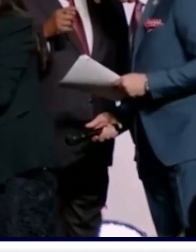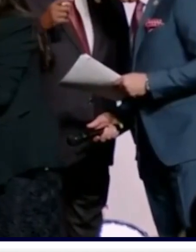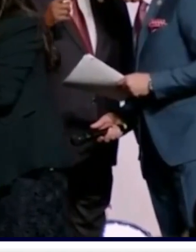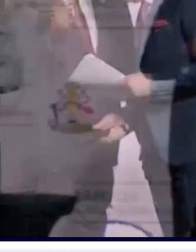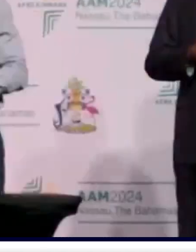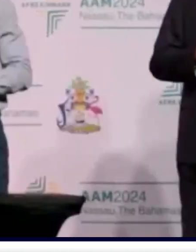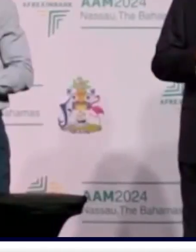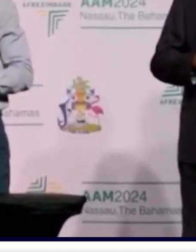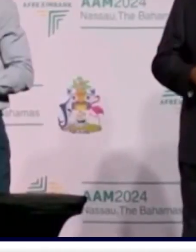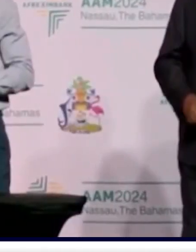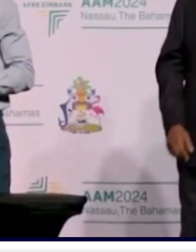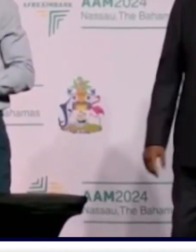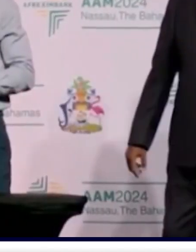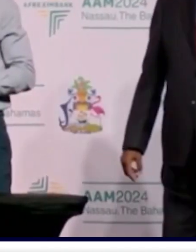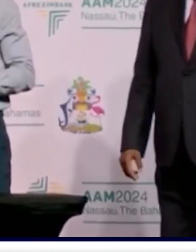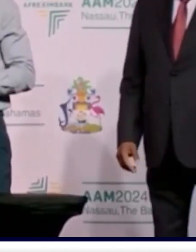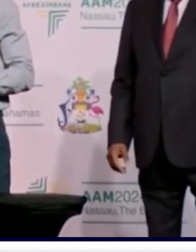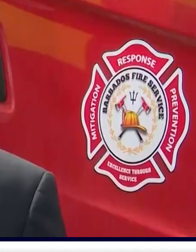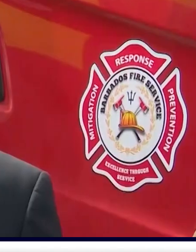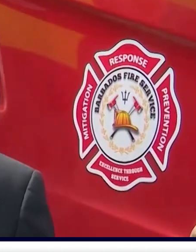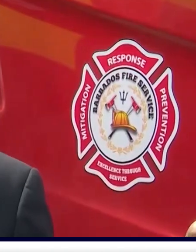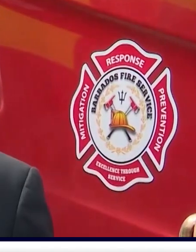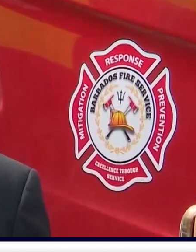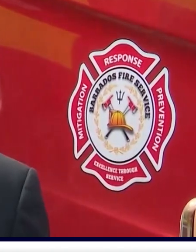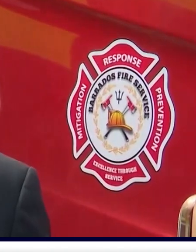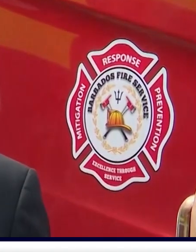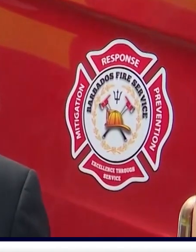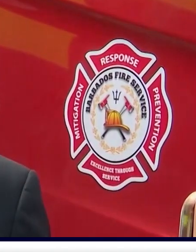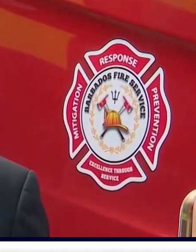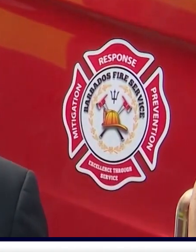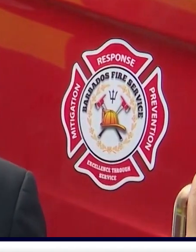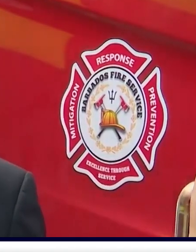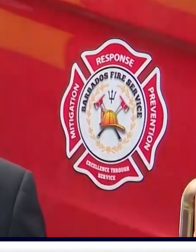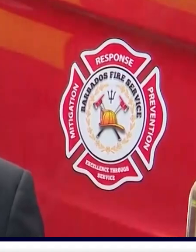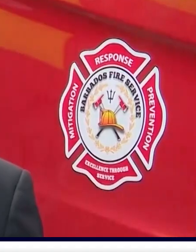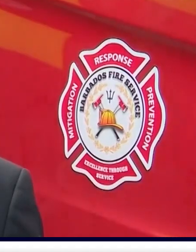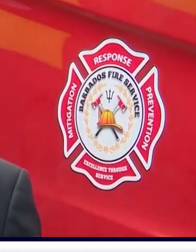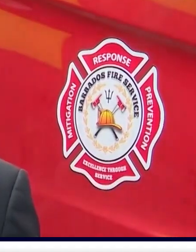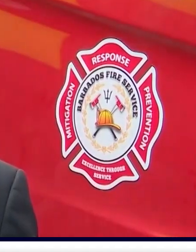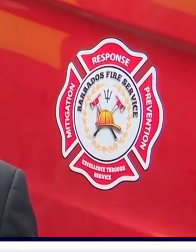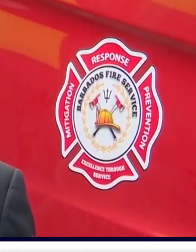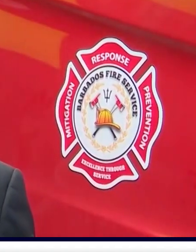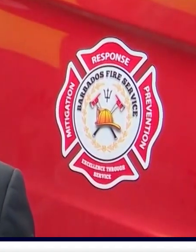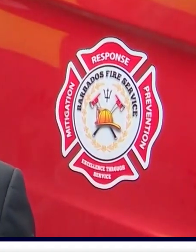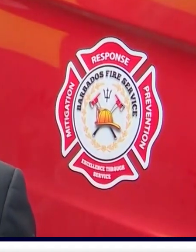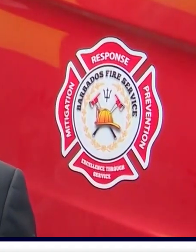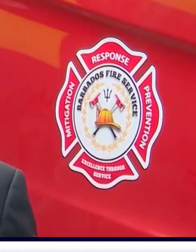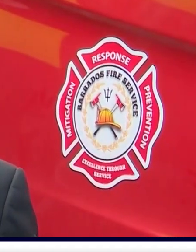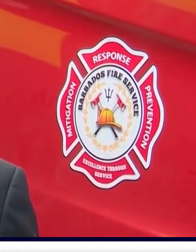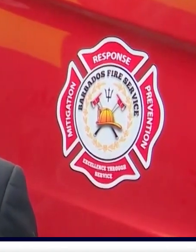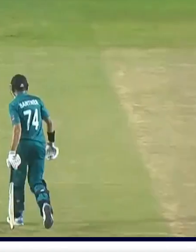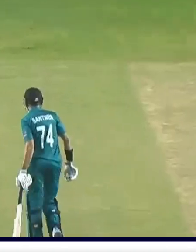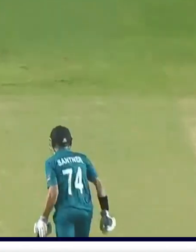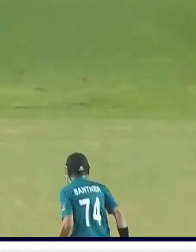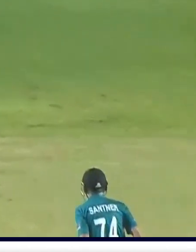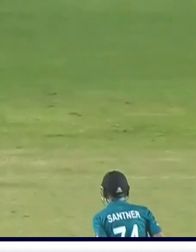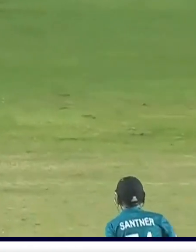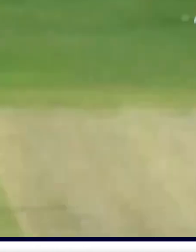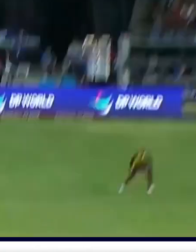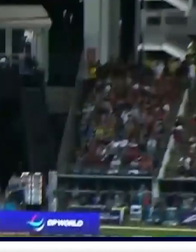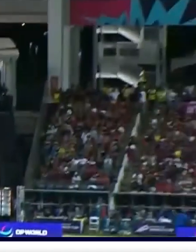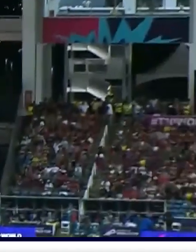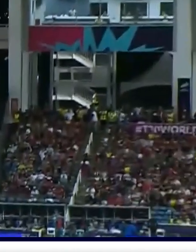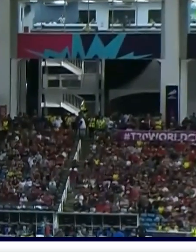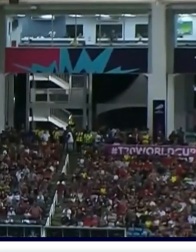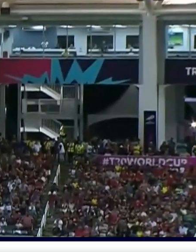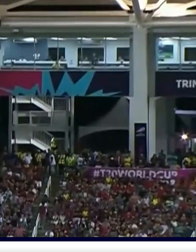Hotel secure funding. A breach of protocol was responsible for a tender being destroyed by fire. And in sports, West Indies